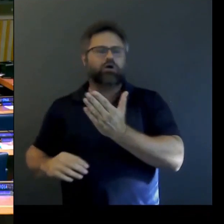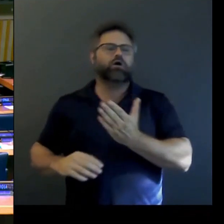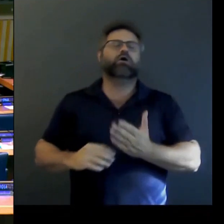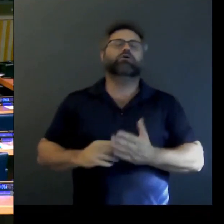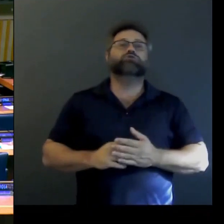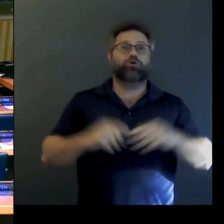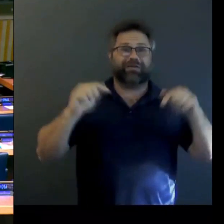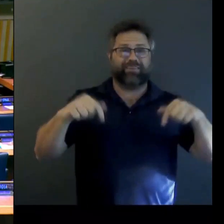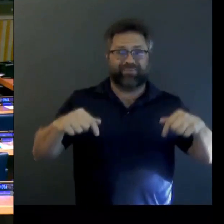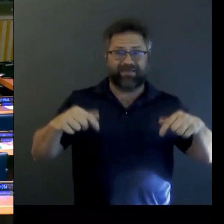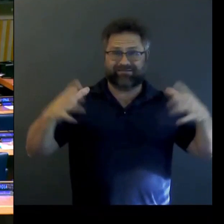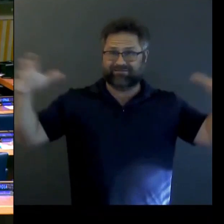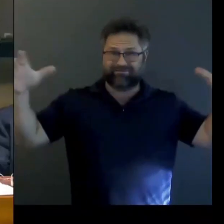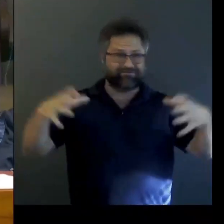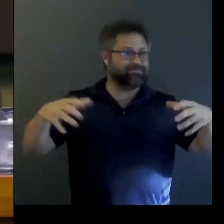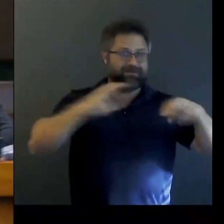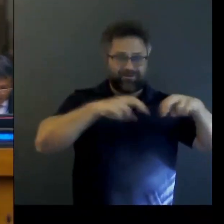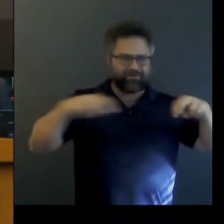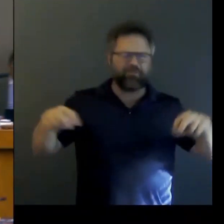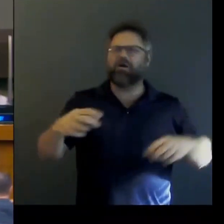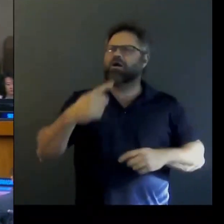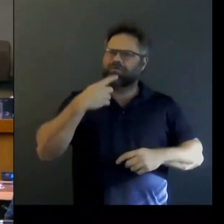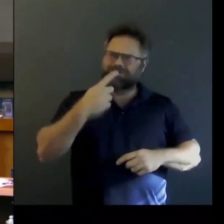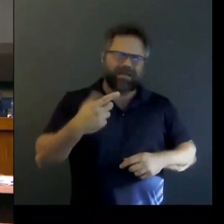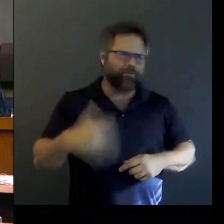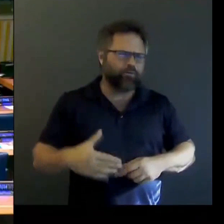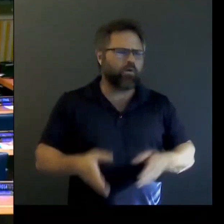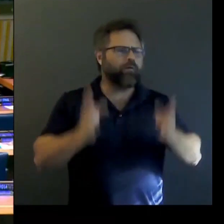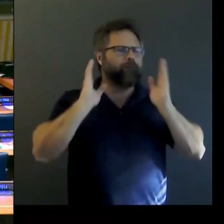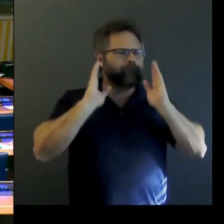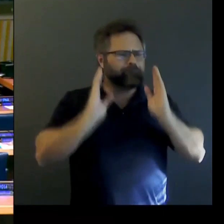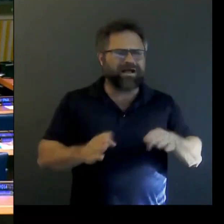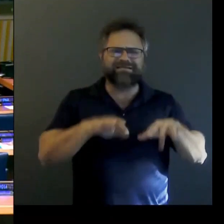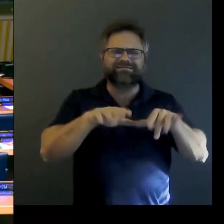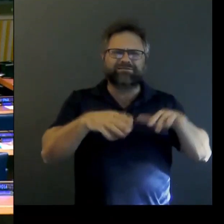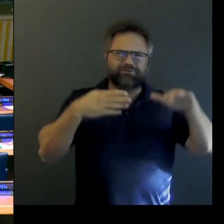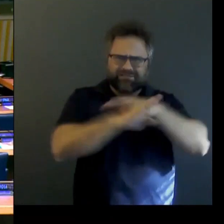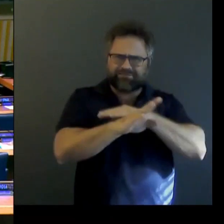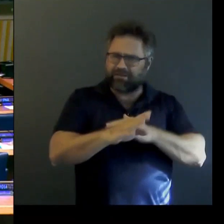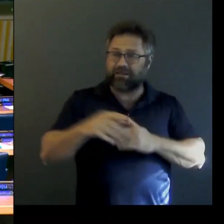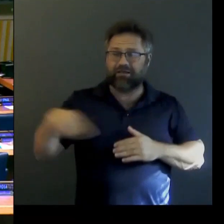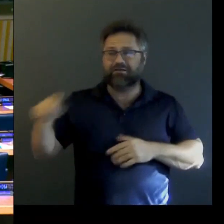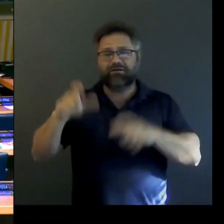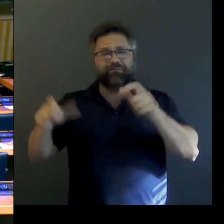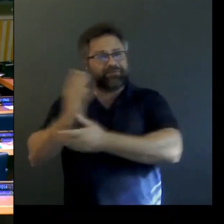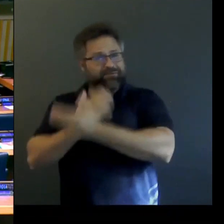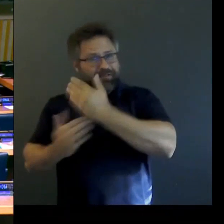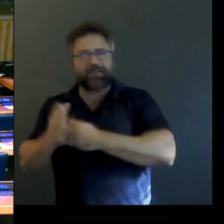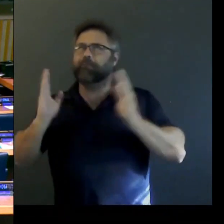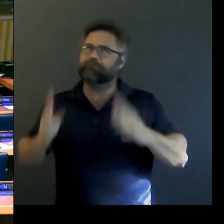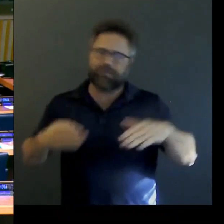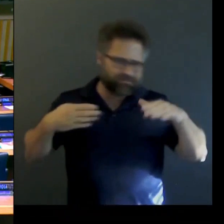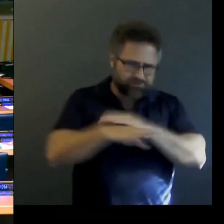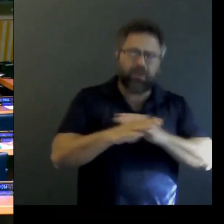speakers stress that digital accessibility is key for the realization of the rights of persons with disabilities and to promote independent living